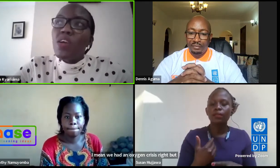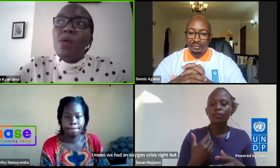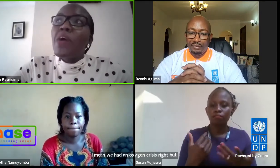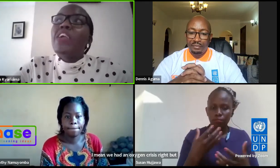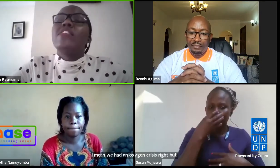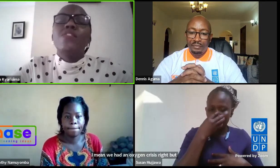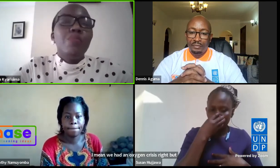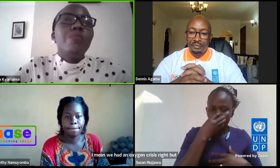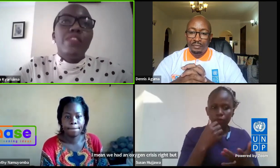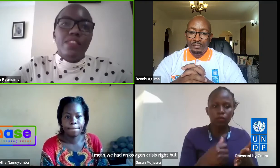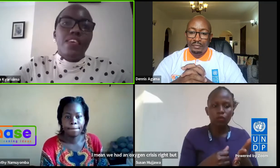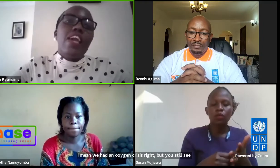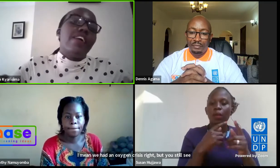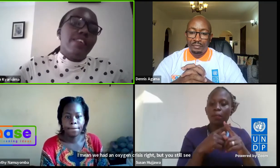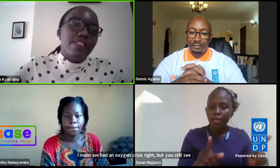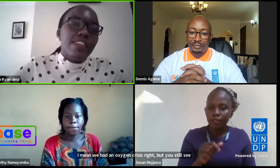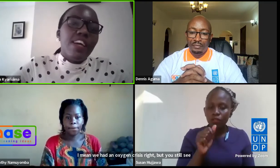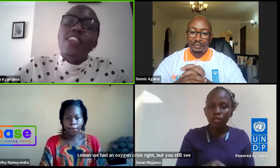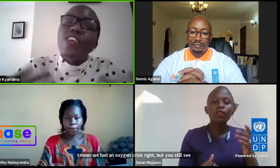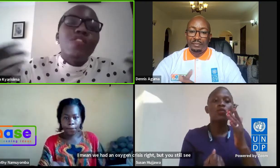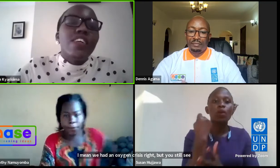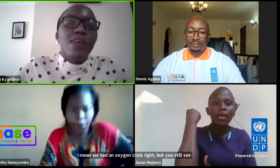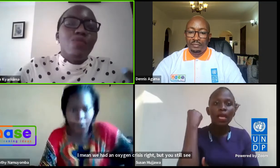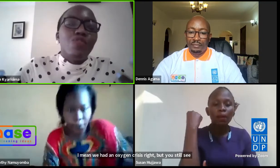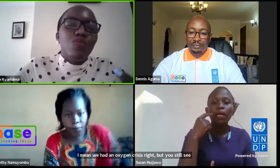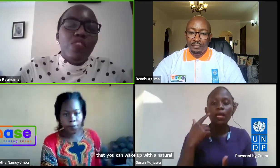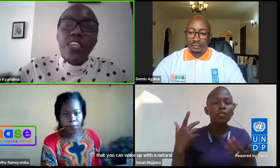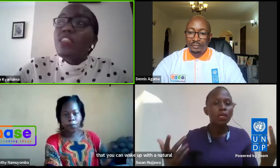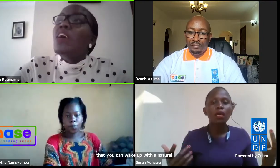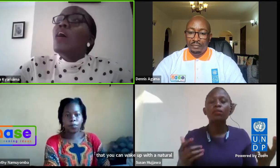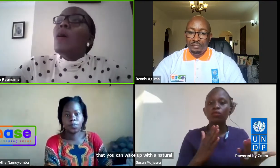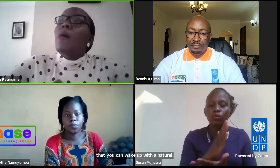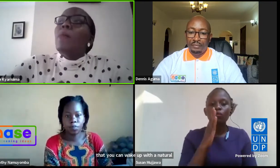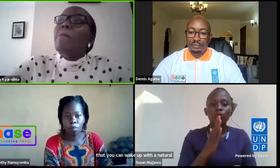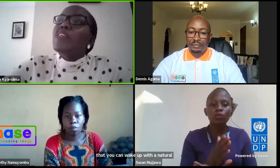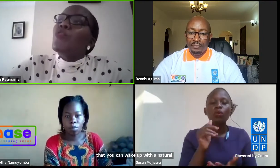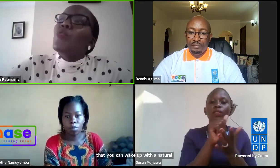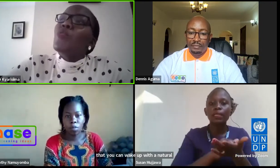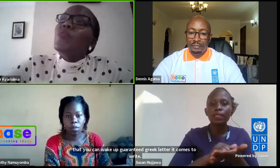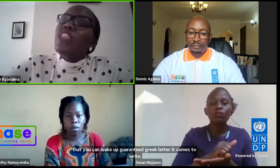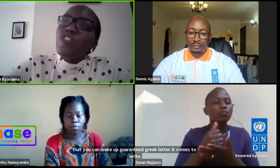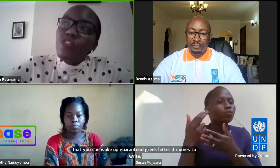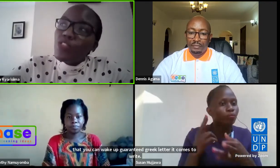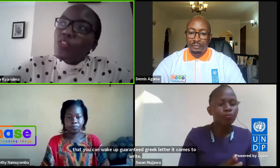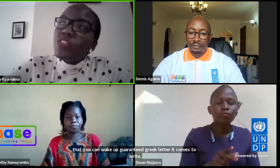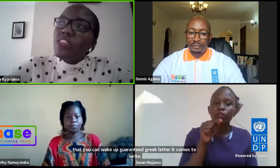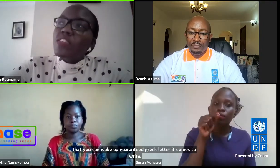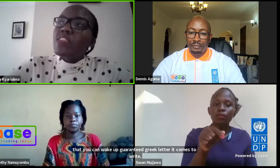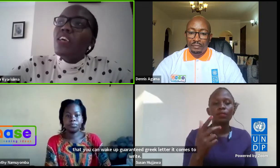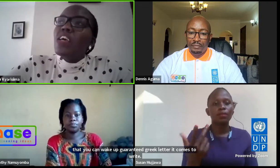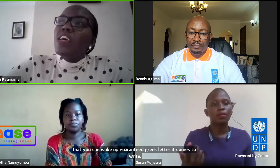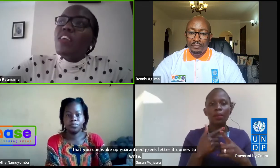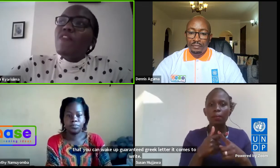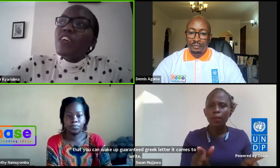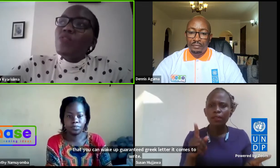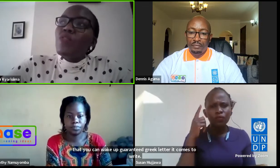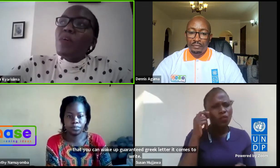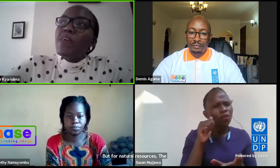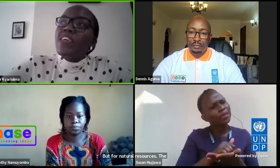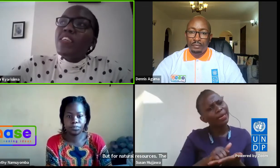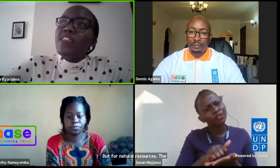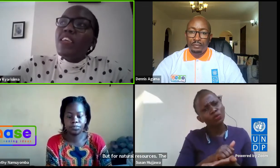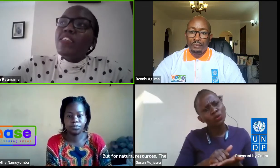you can wake up guaranteed to breathe air that naturally comes to you, right? But for natural resources, the